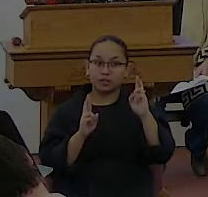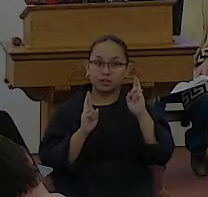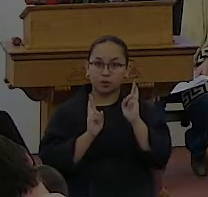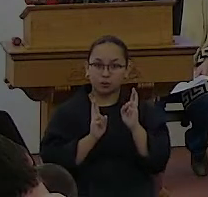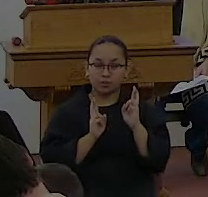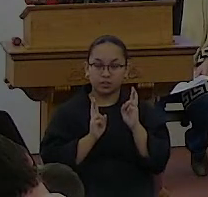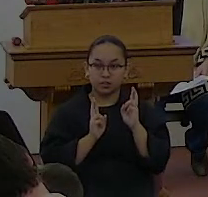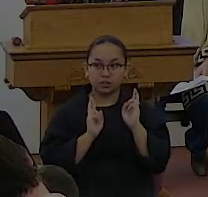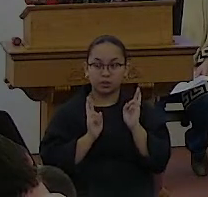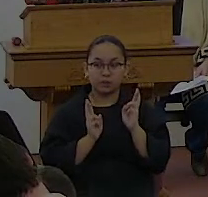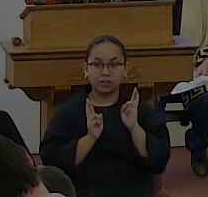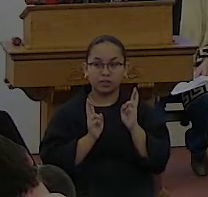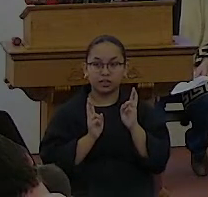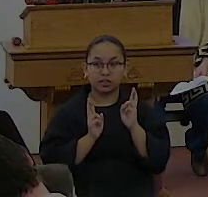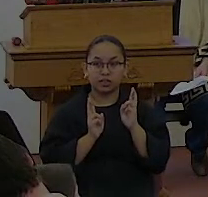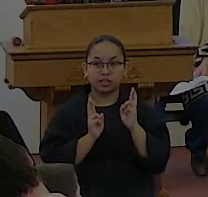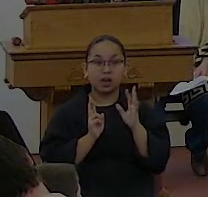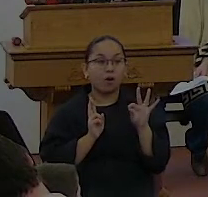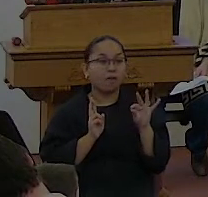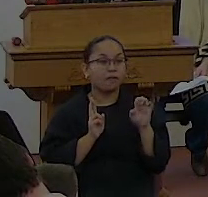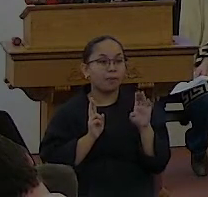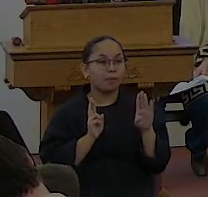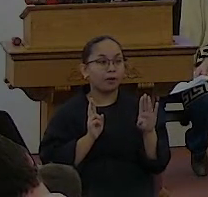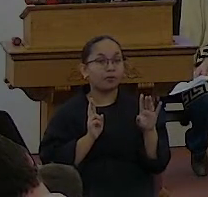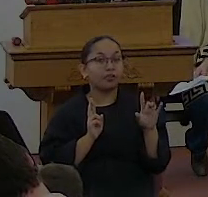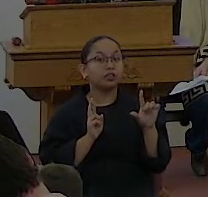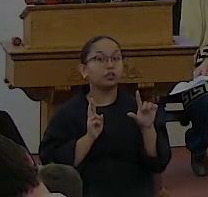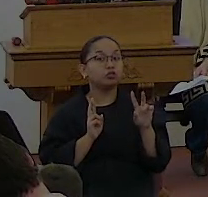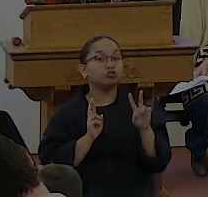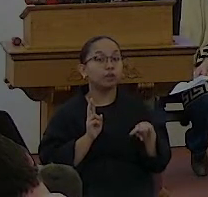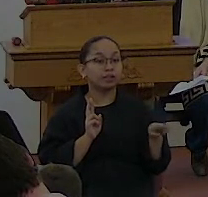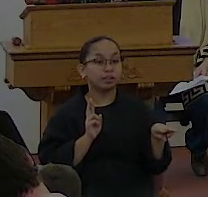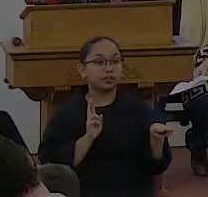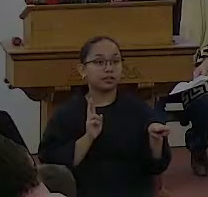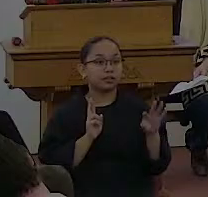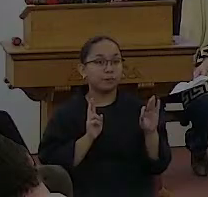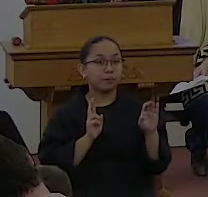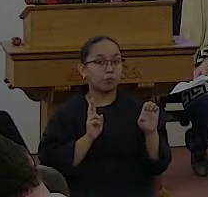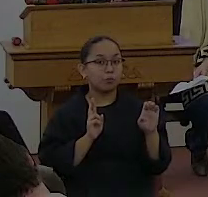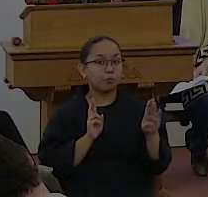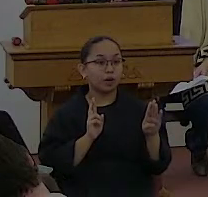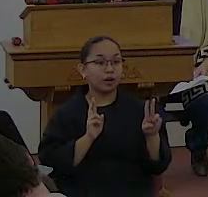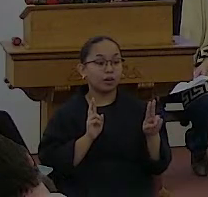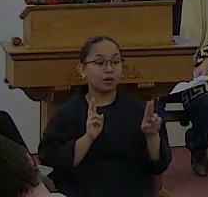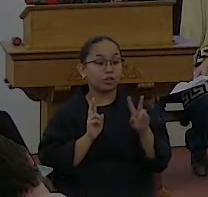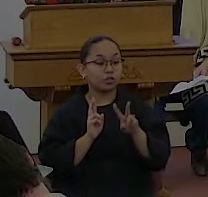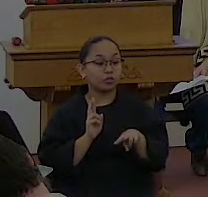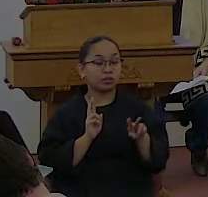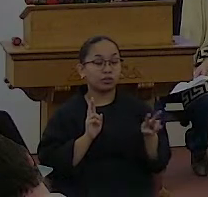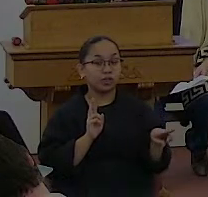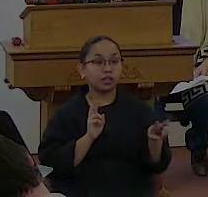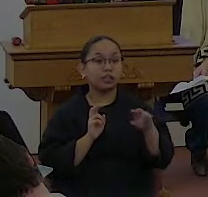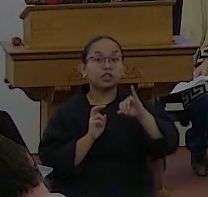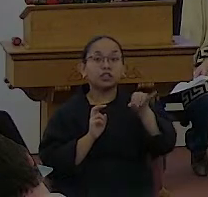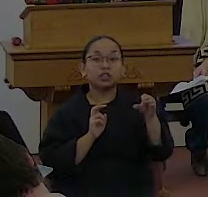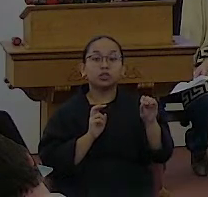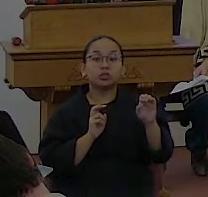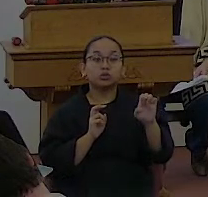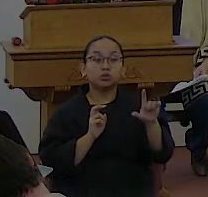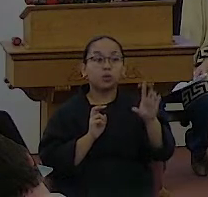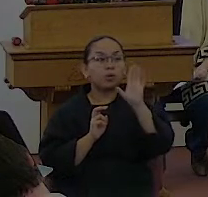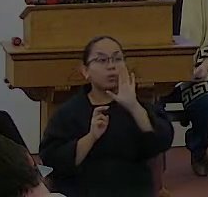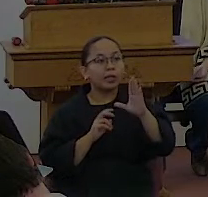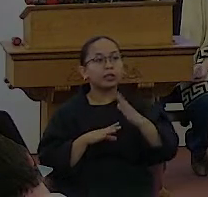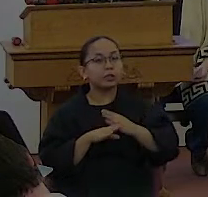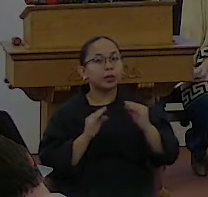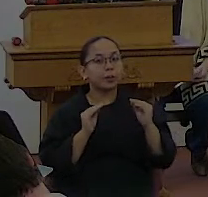now, hopefully on February 22nd, Joel will be able to tell us more, and we will be able